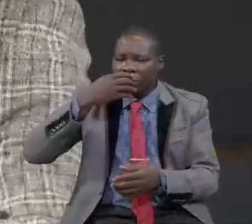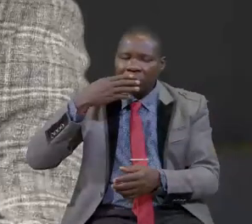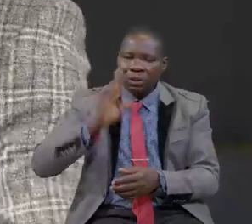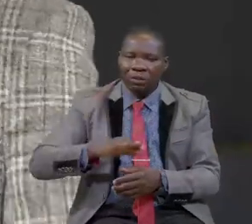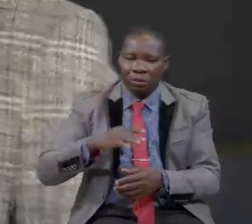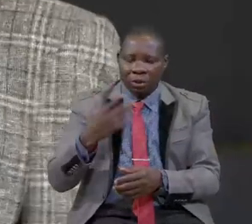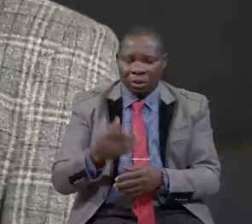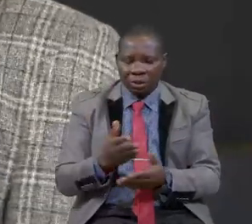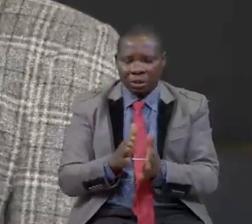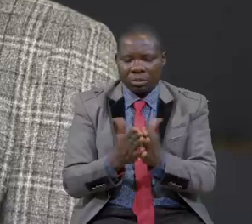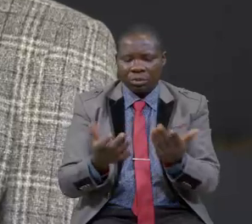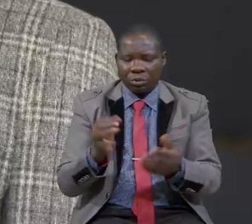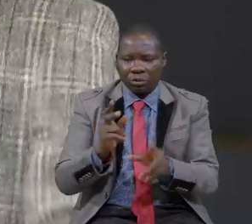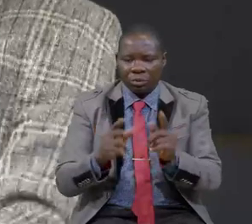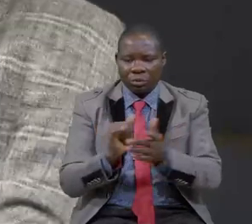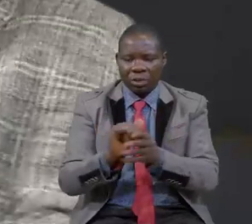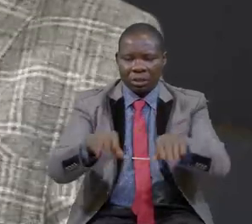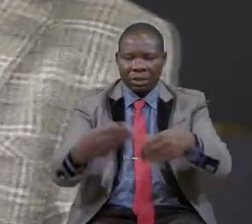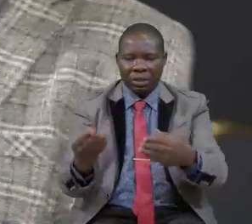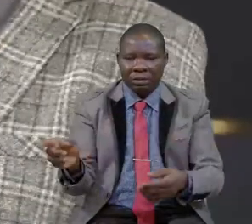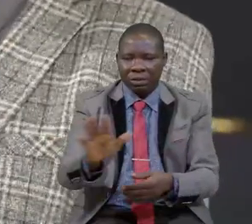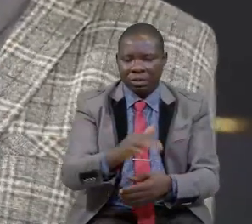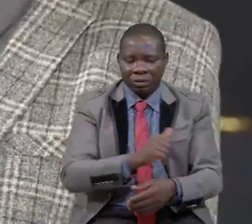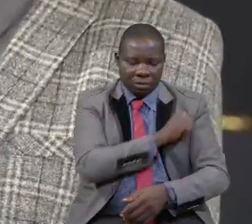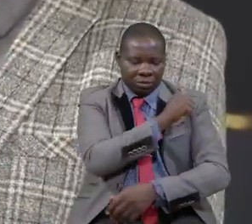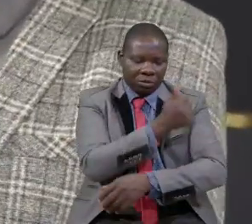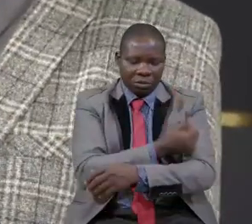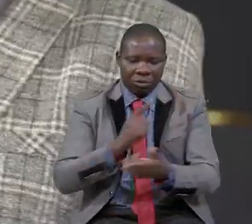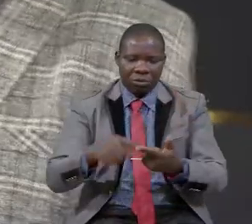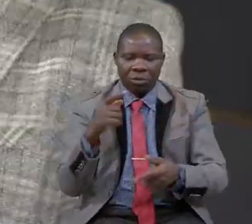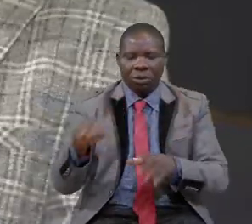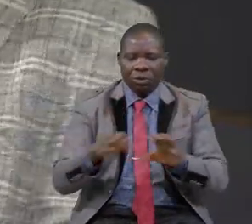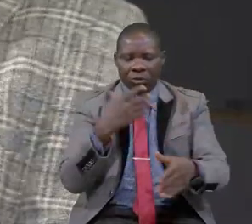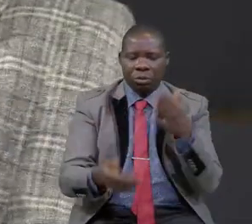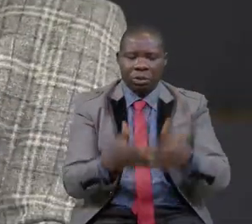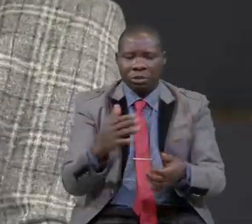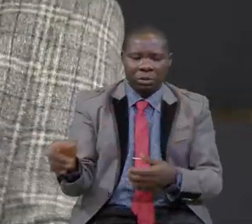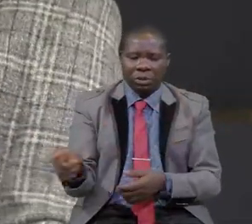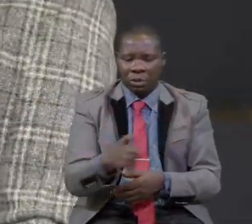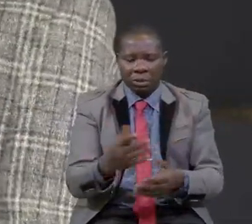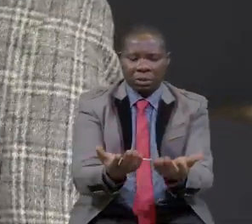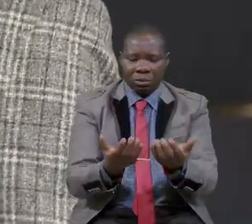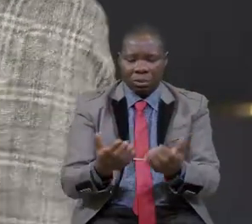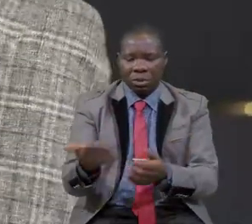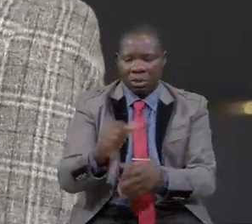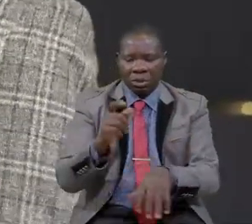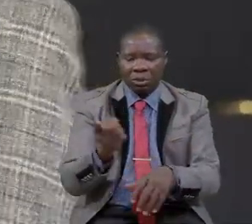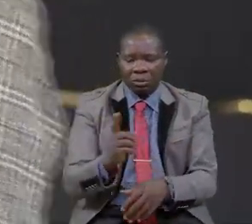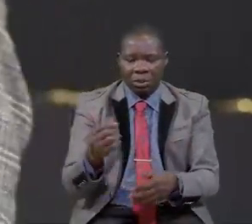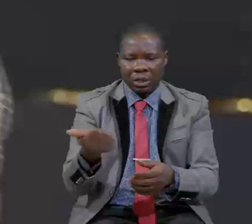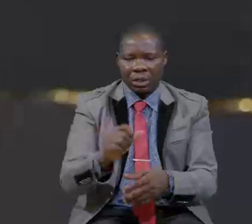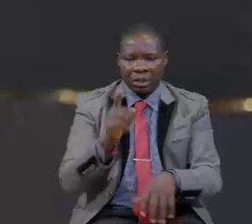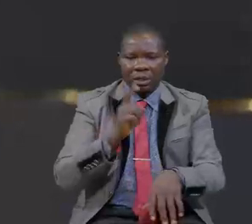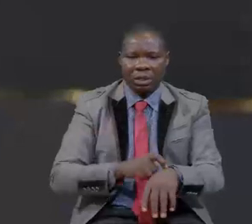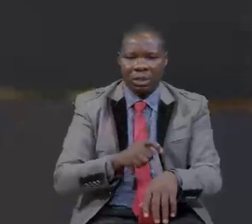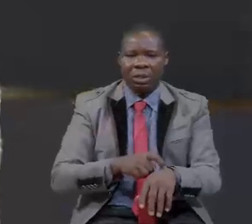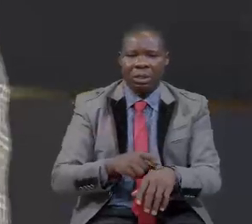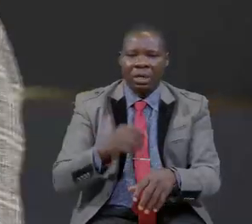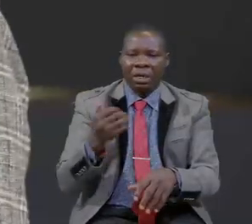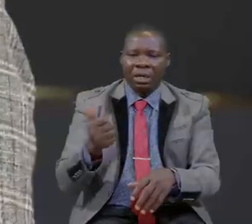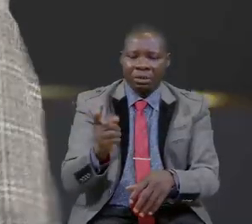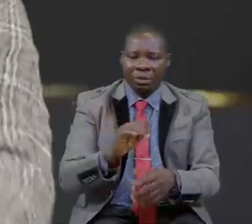themselves license to do whatever they want, anywhere, anytime. Whoever is seeing them,